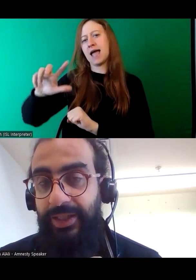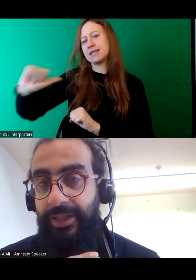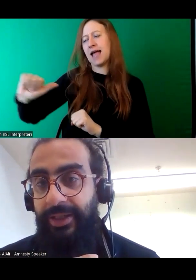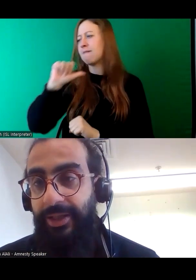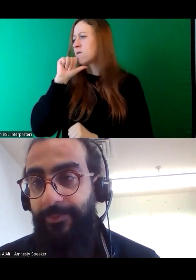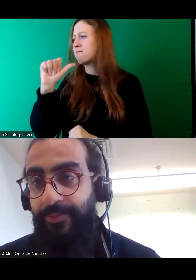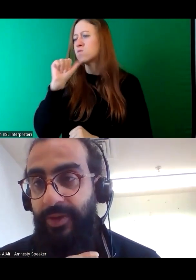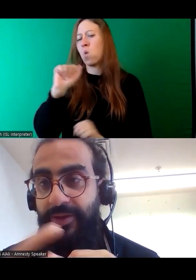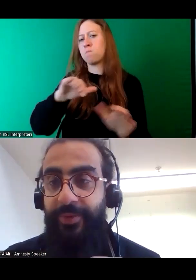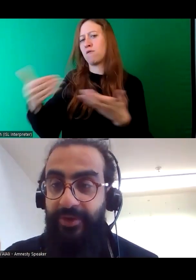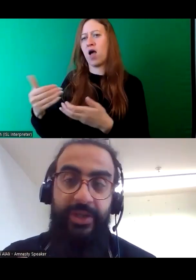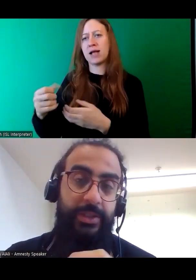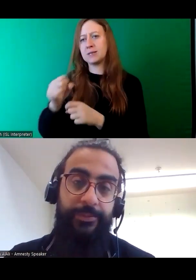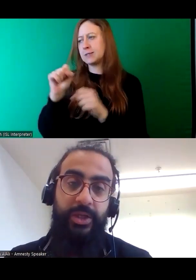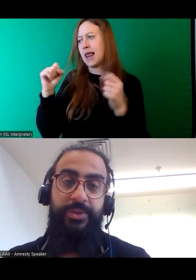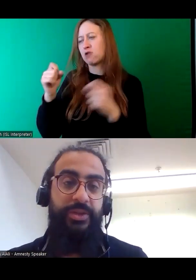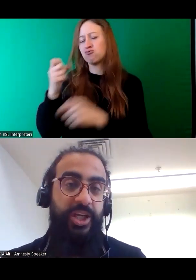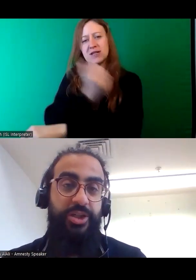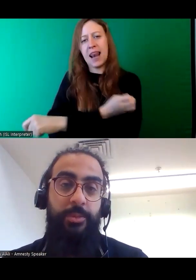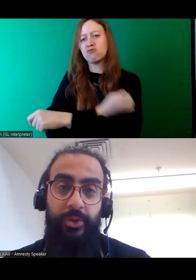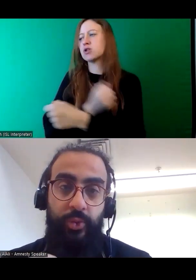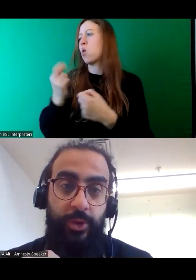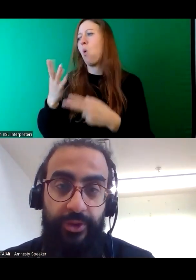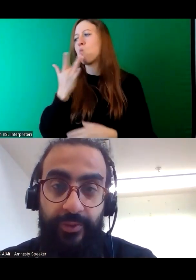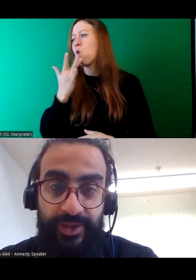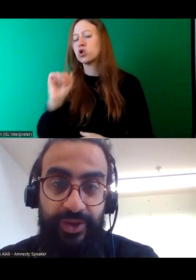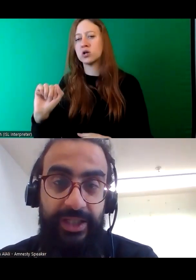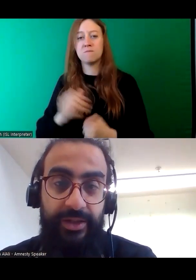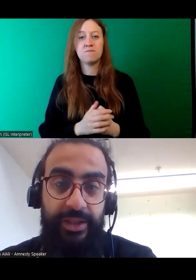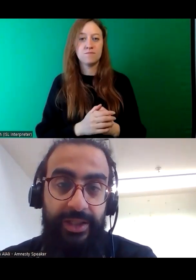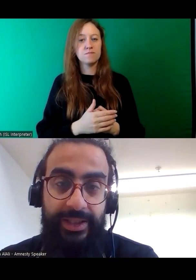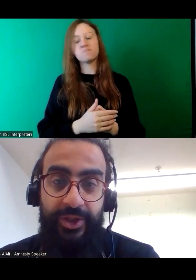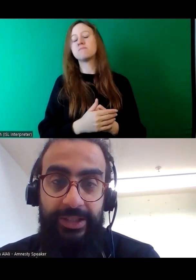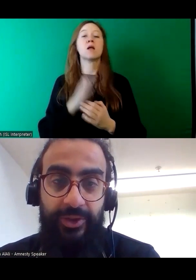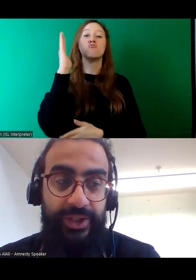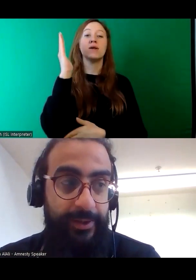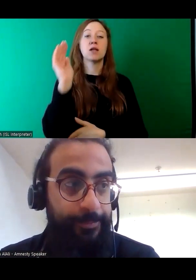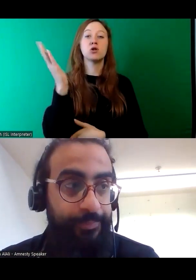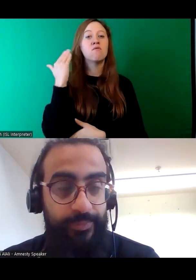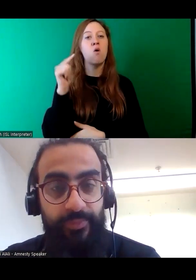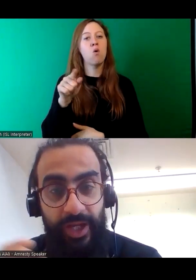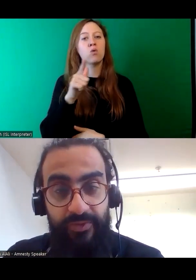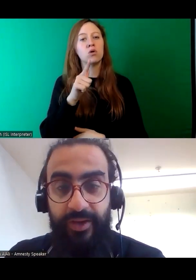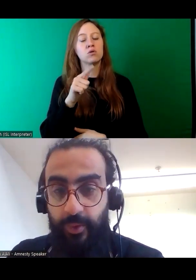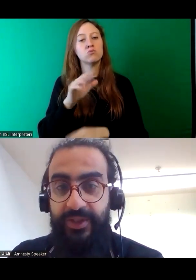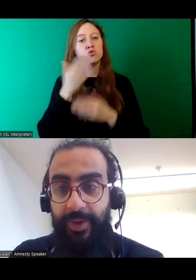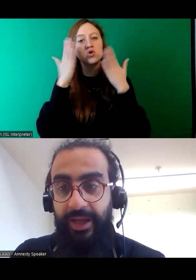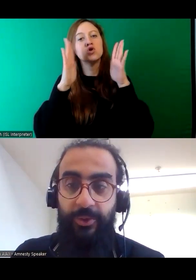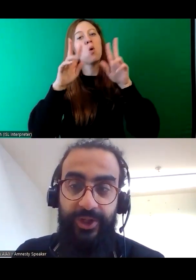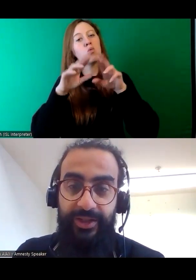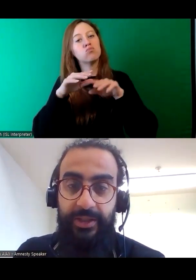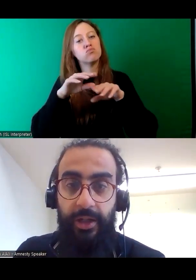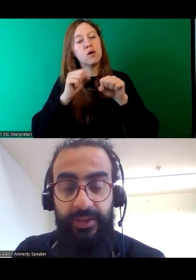And the previous presentation about water was really, really essential to see, even in the West